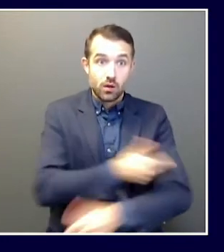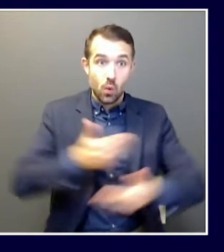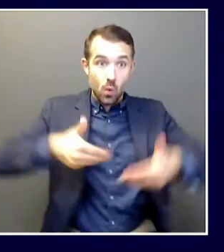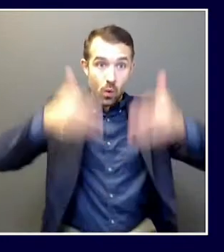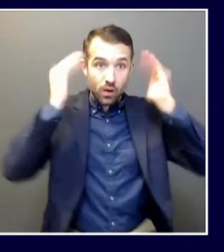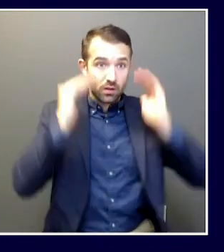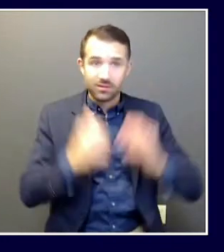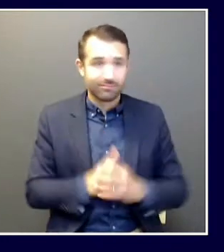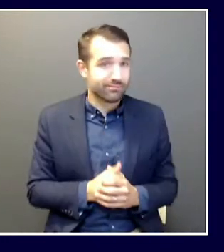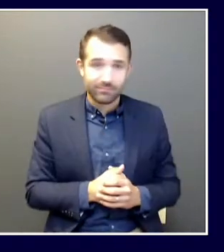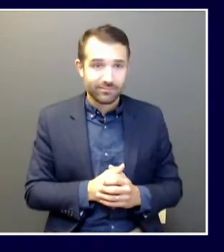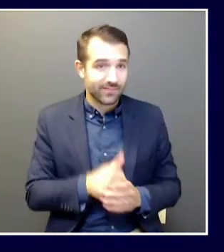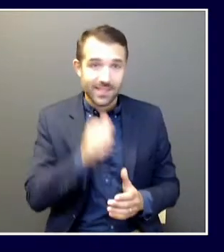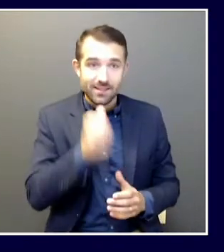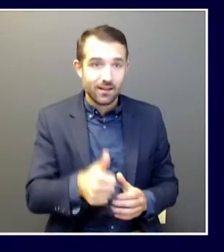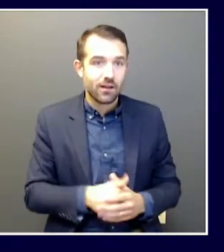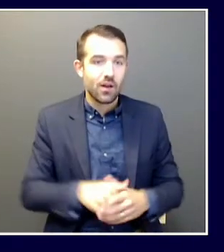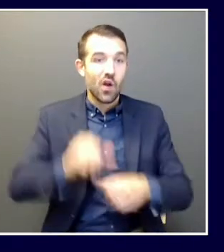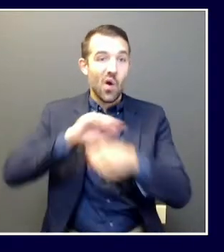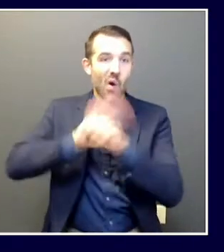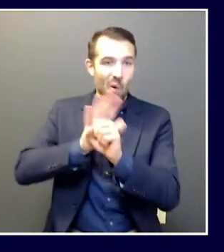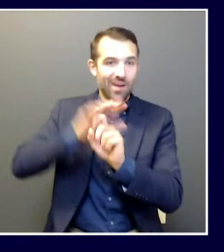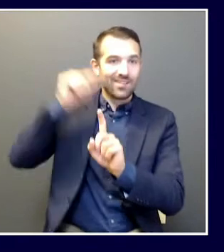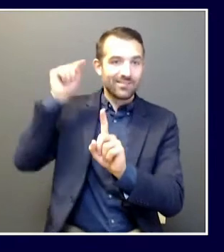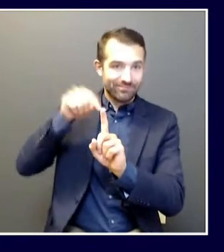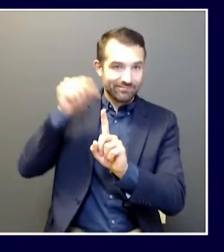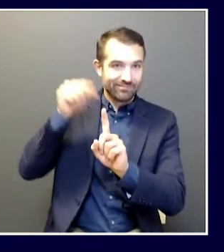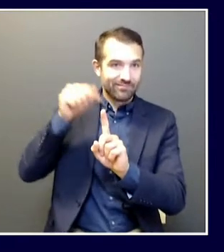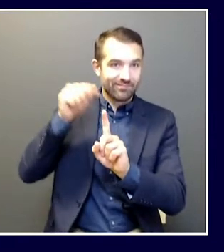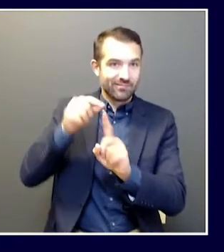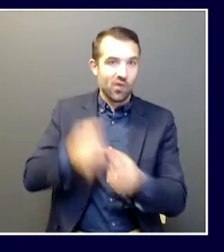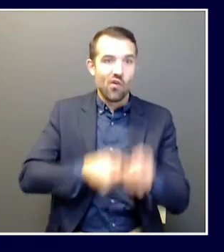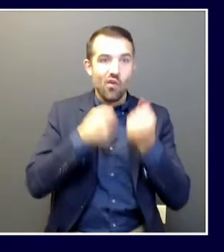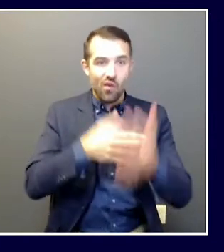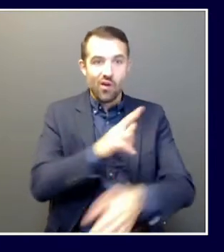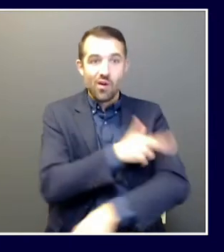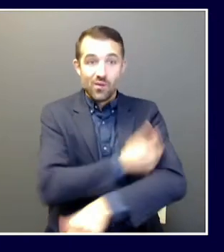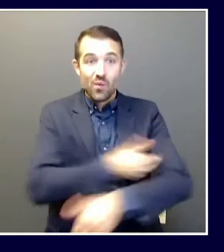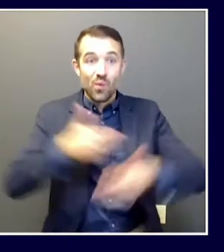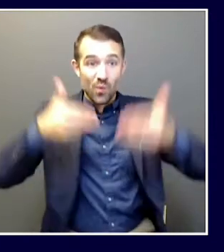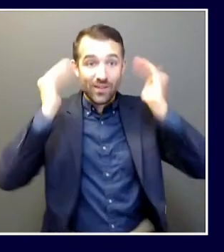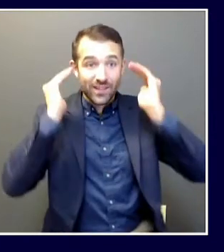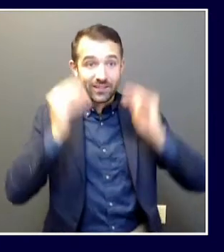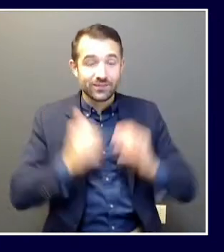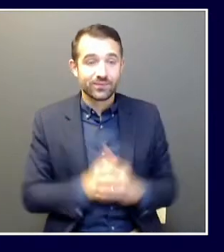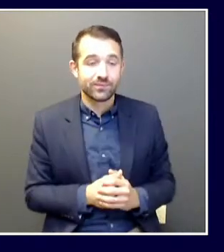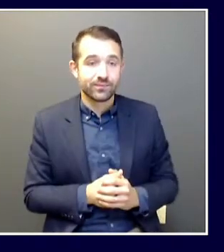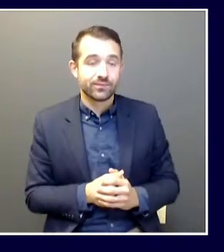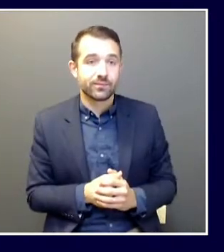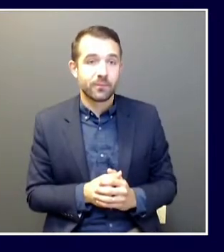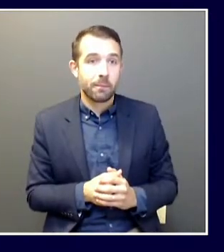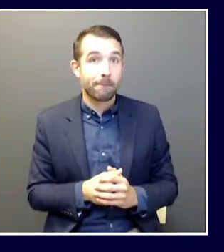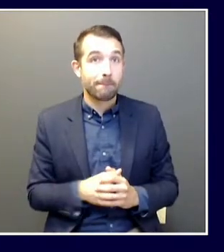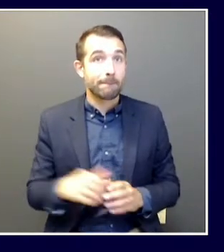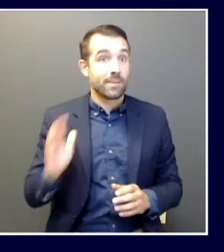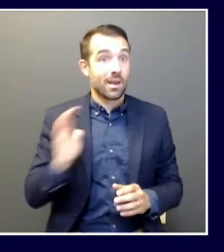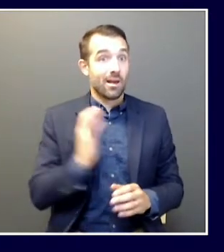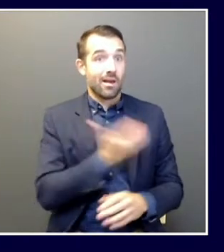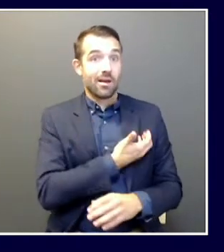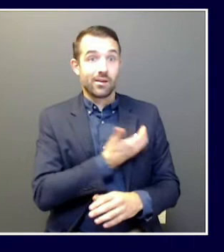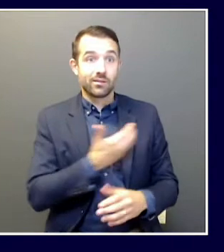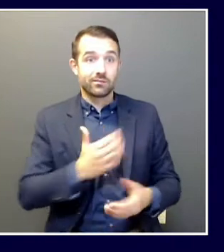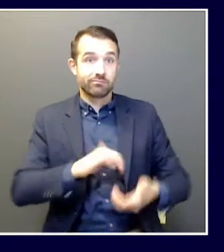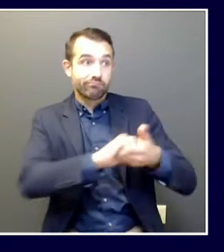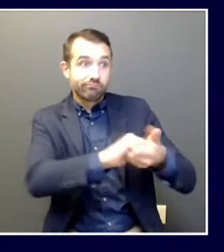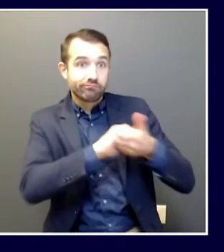against that virus is vaccination. And turning to our work with Central Maine Medical Center,